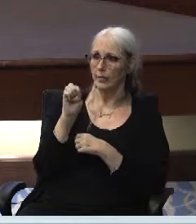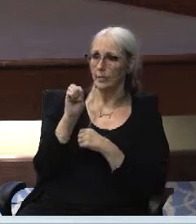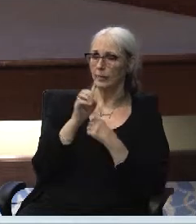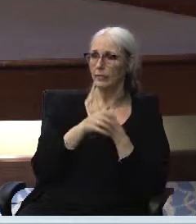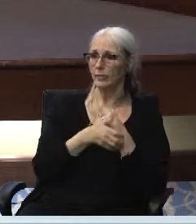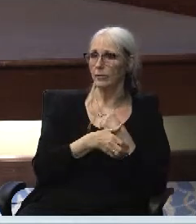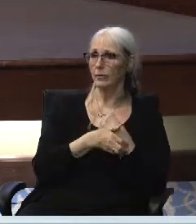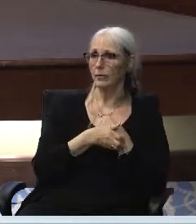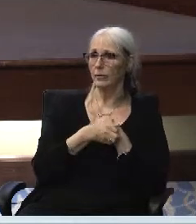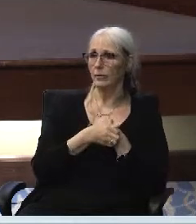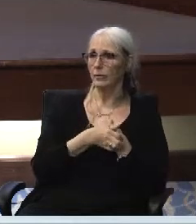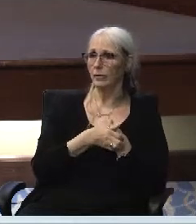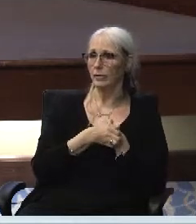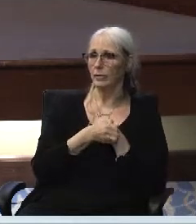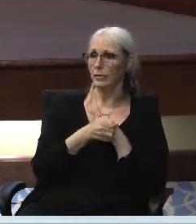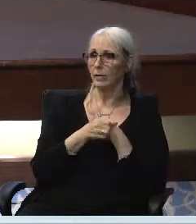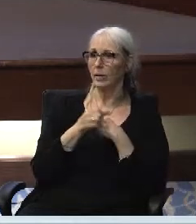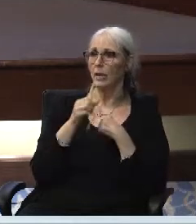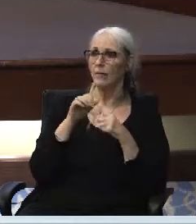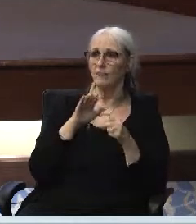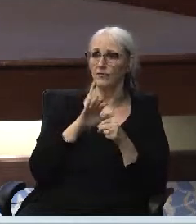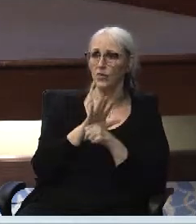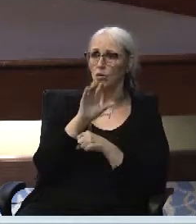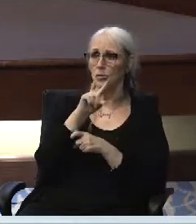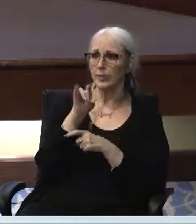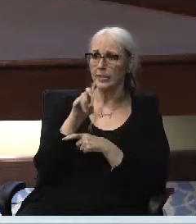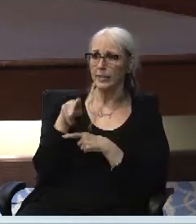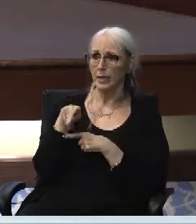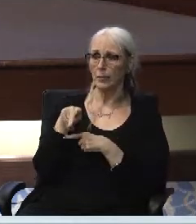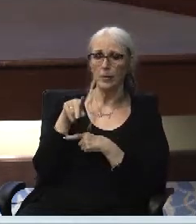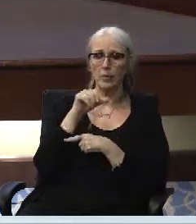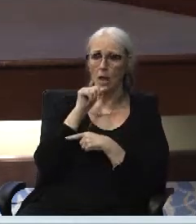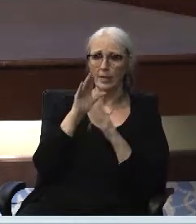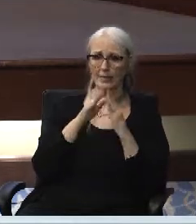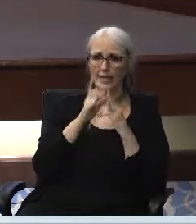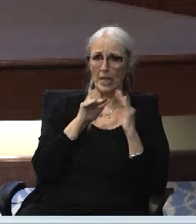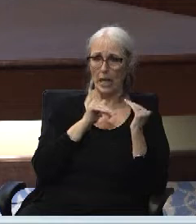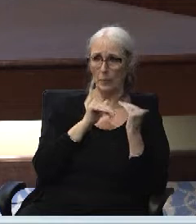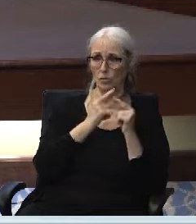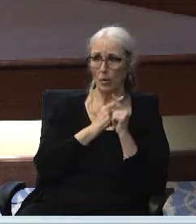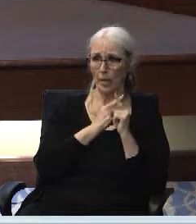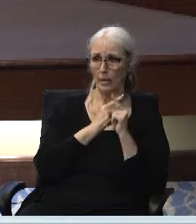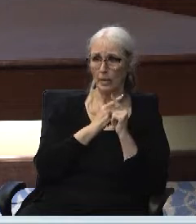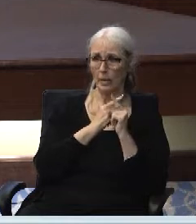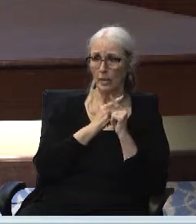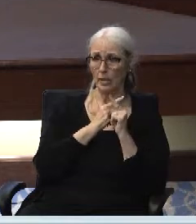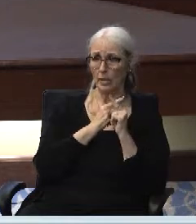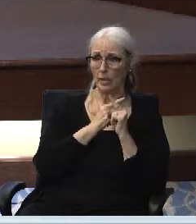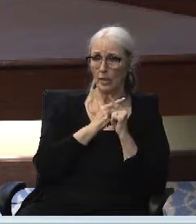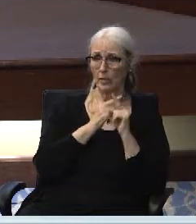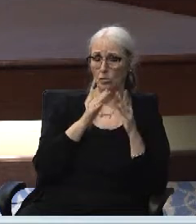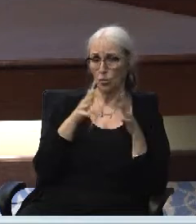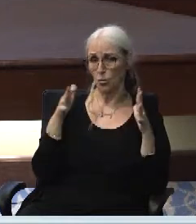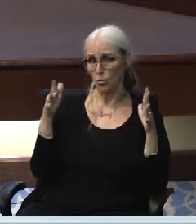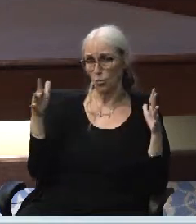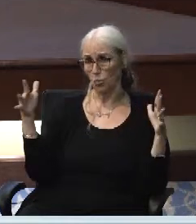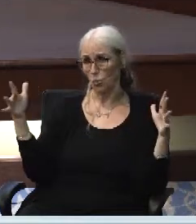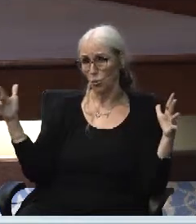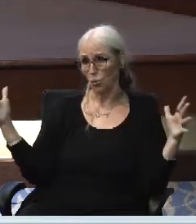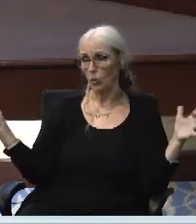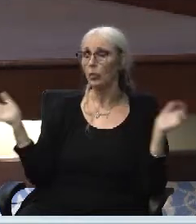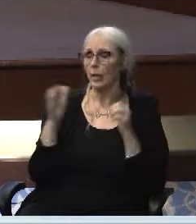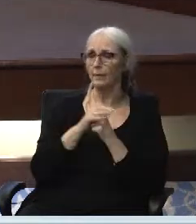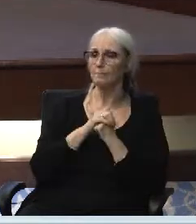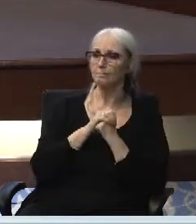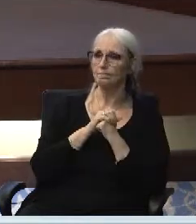and the map prior, this is the entire zip code, not just city limits, correct? Yes, the Because we entire have some zip code. codes that Yeah. that cross cities. Okay,